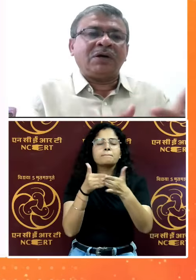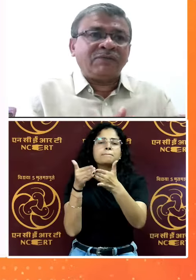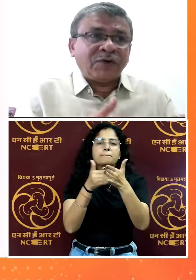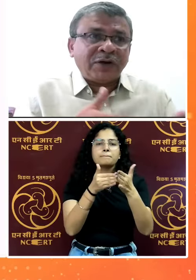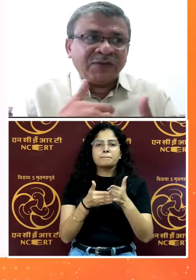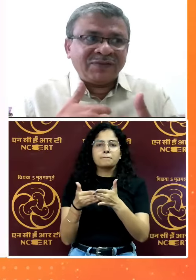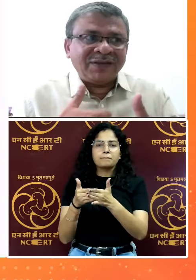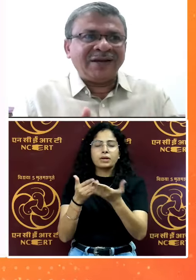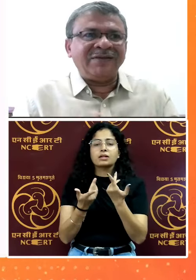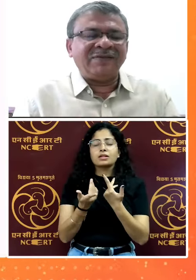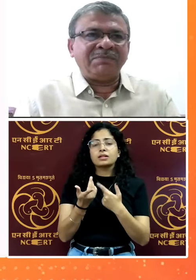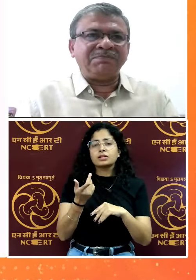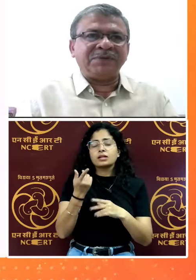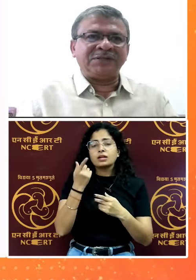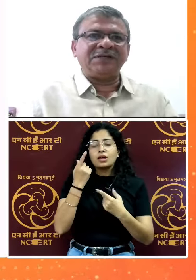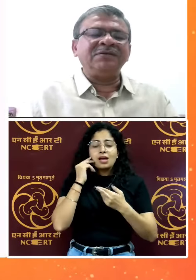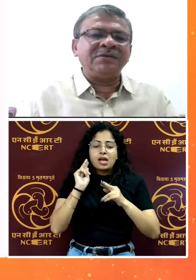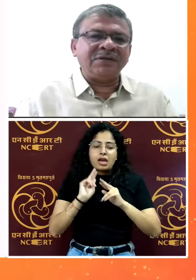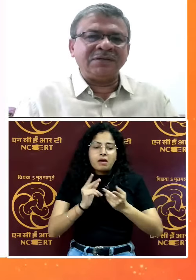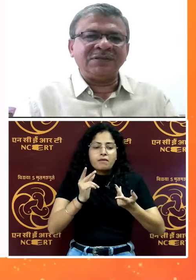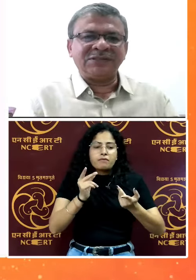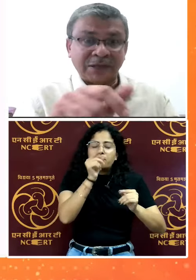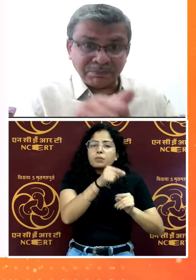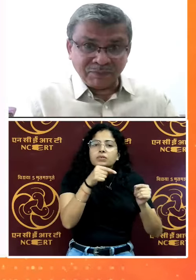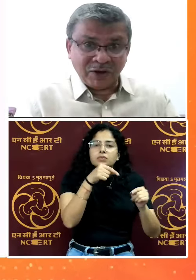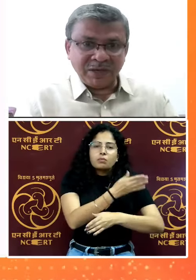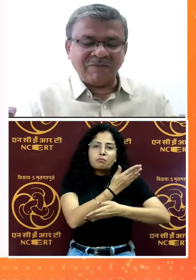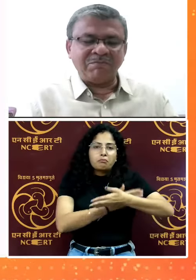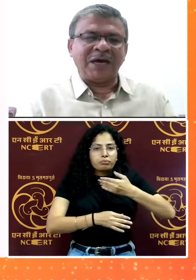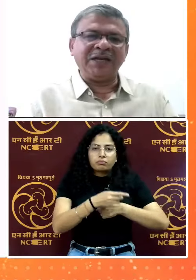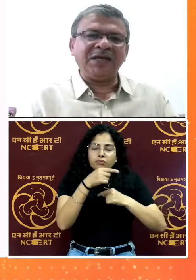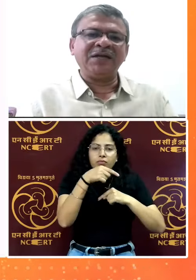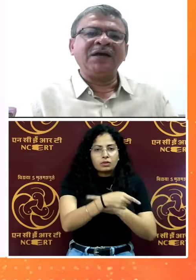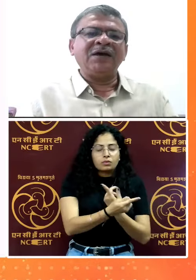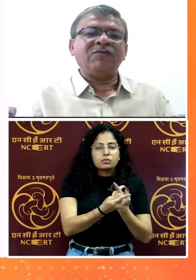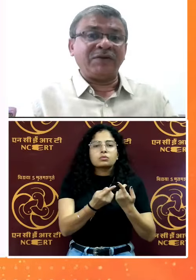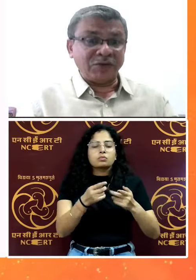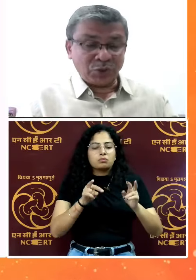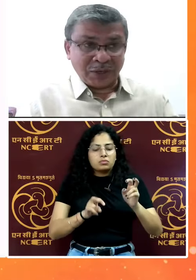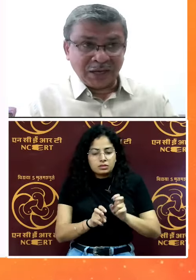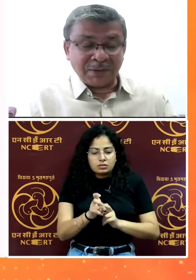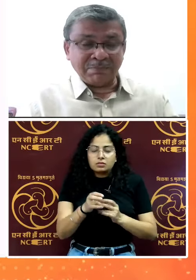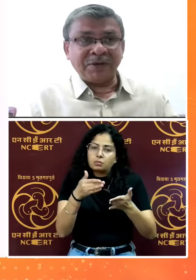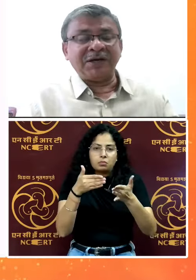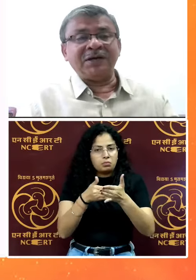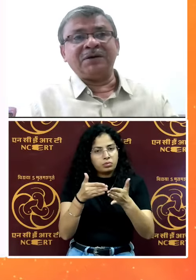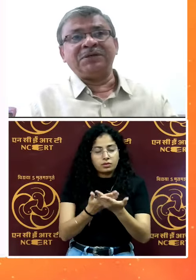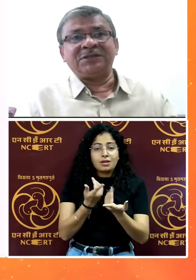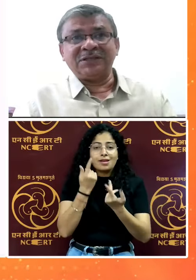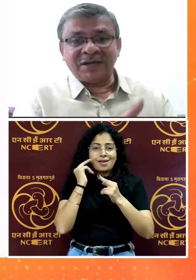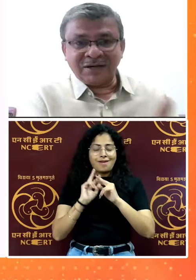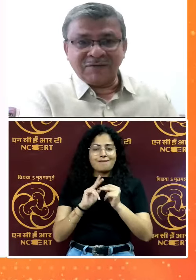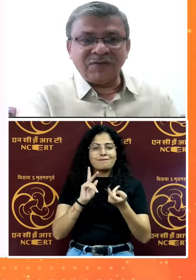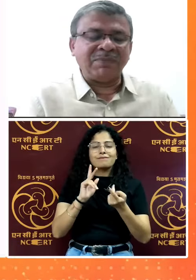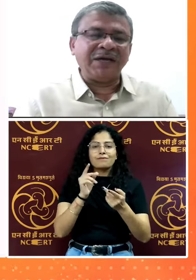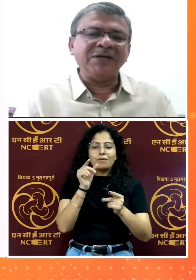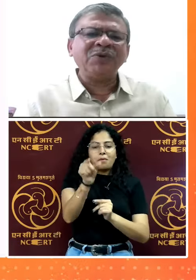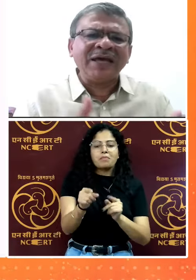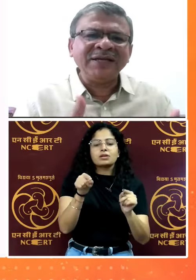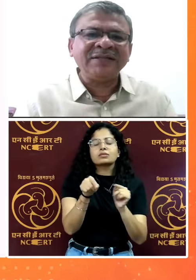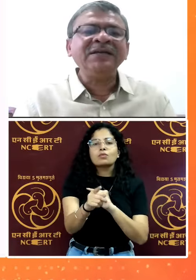So, for a physically disabled person, the step will be a barrier. For a visually impaired person, there are